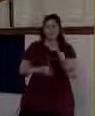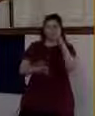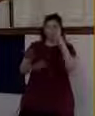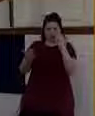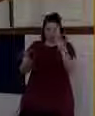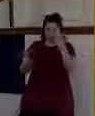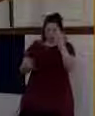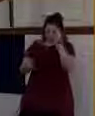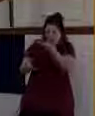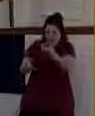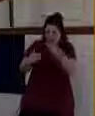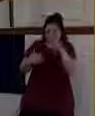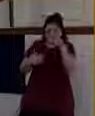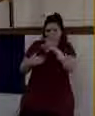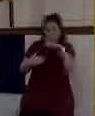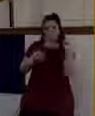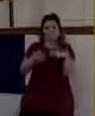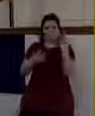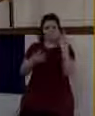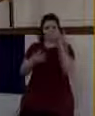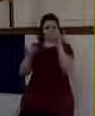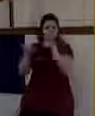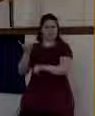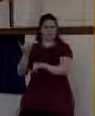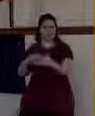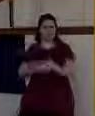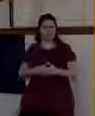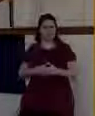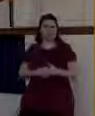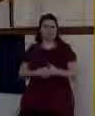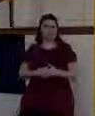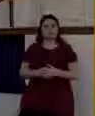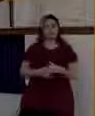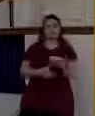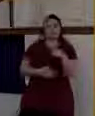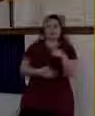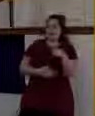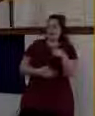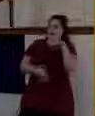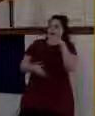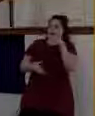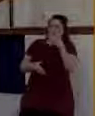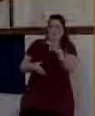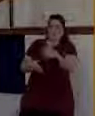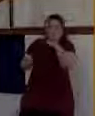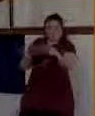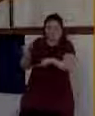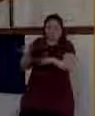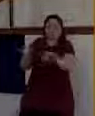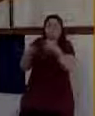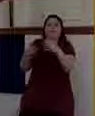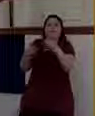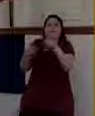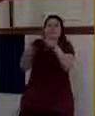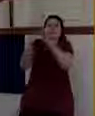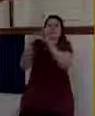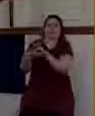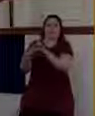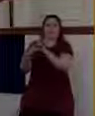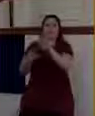writer said this, he was not only in Bethel, but he was also of Bethel. He was loyal to Jeroboam's